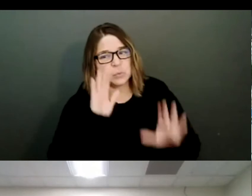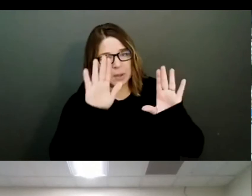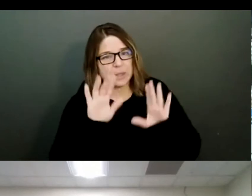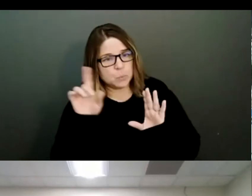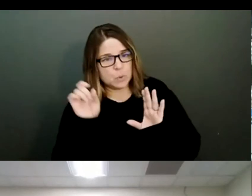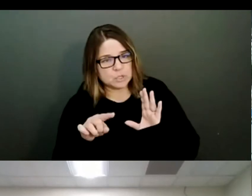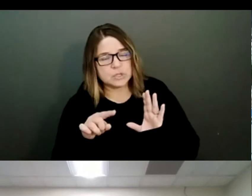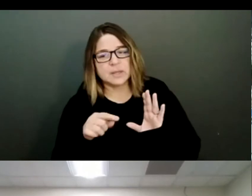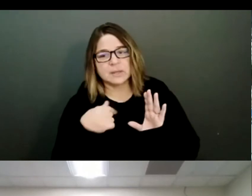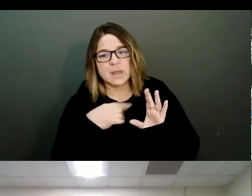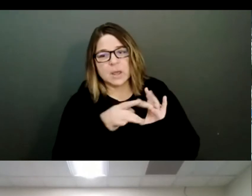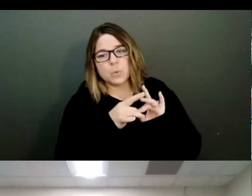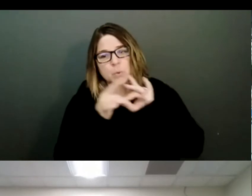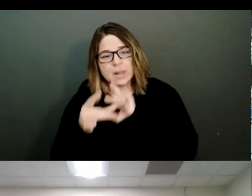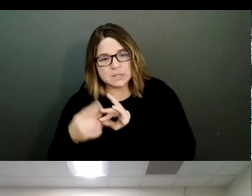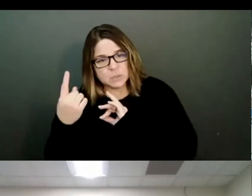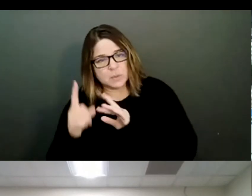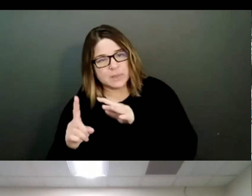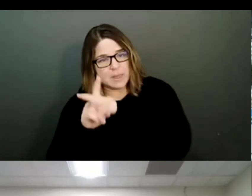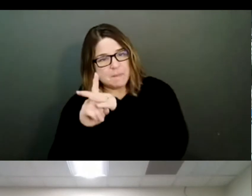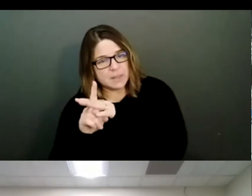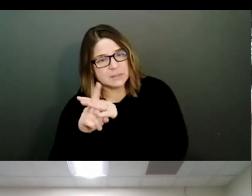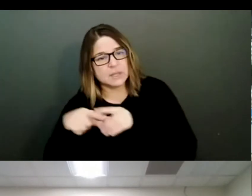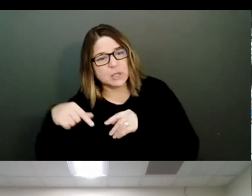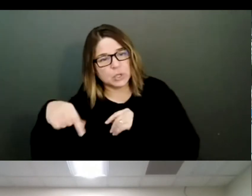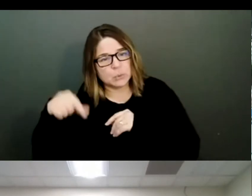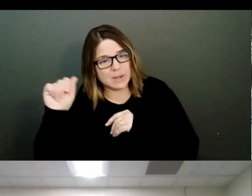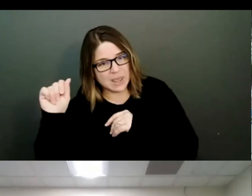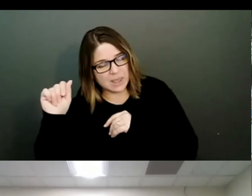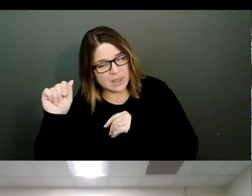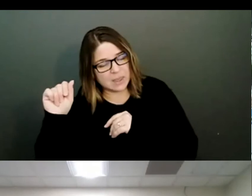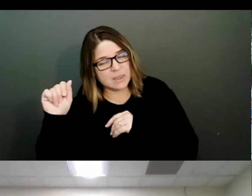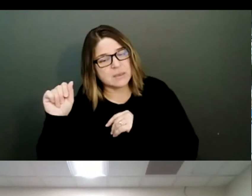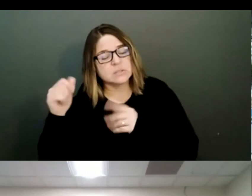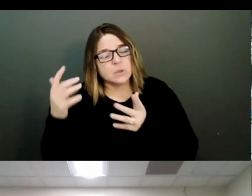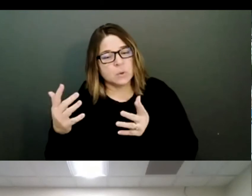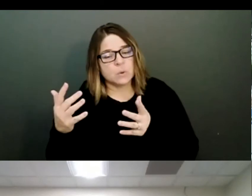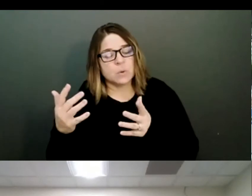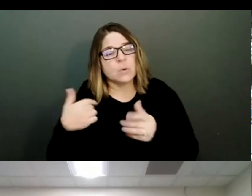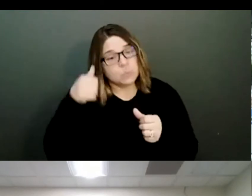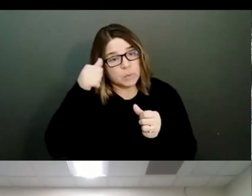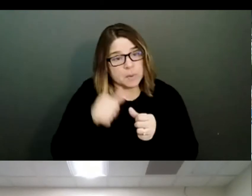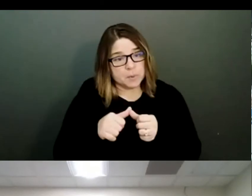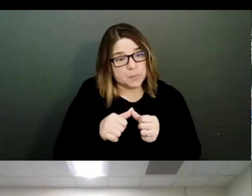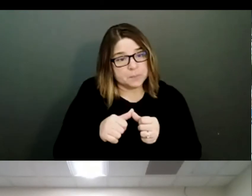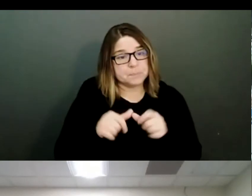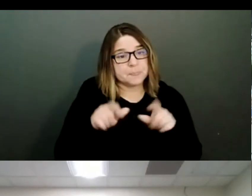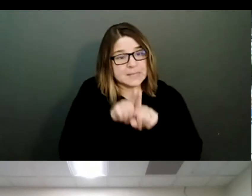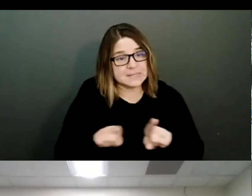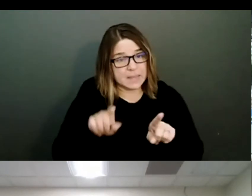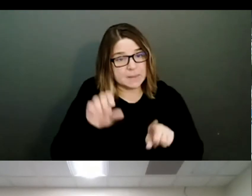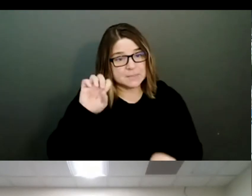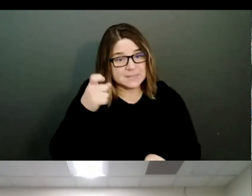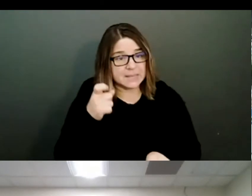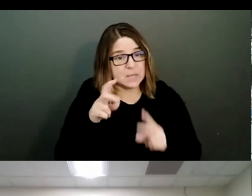And actually, it relates to one that came in the Q&A. So we have to remember that same-sex couples have only